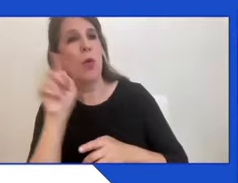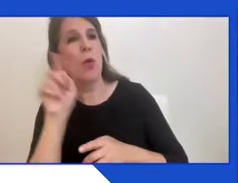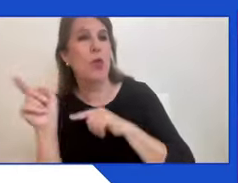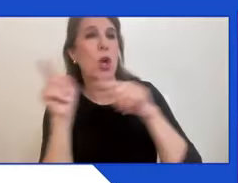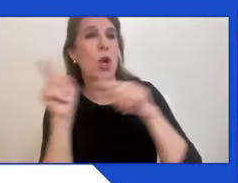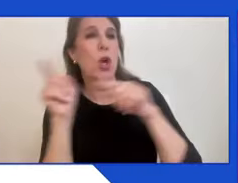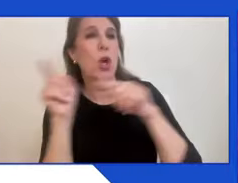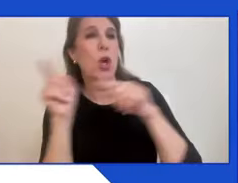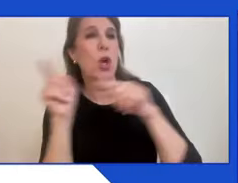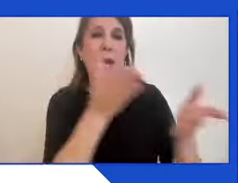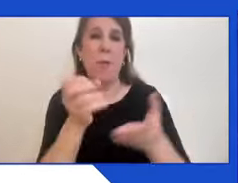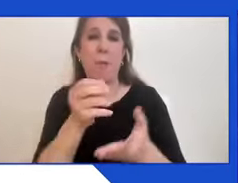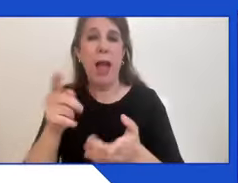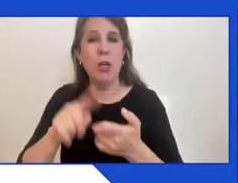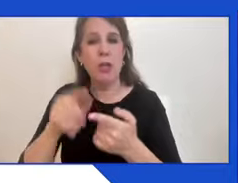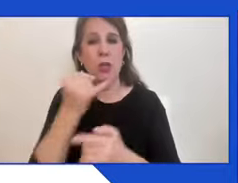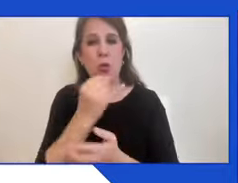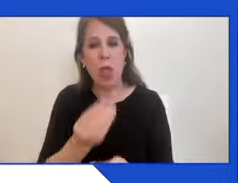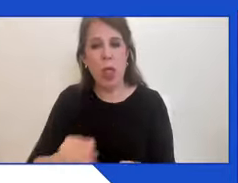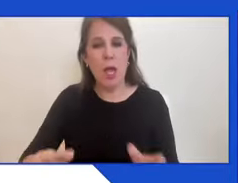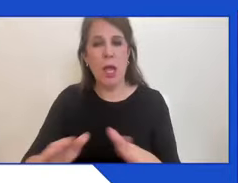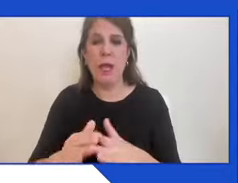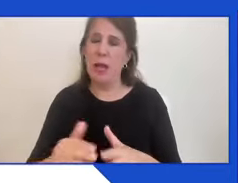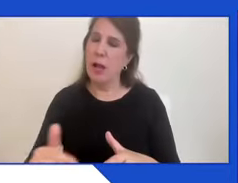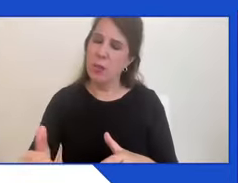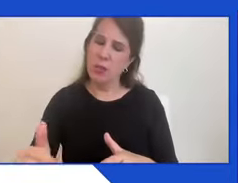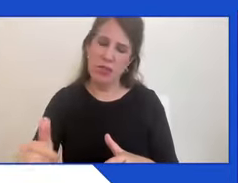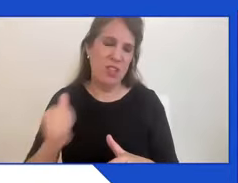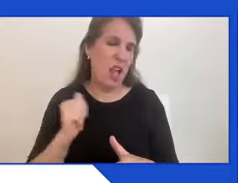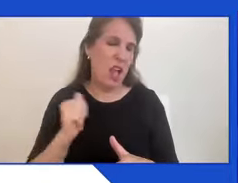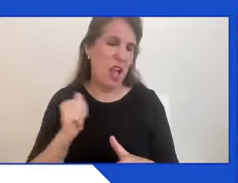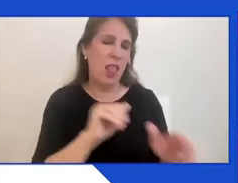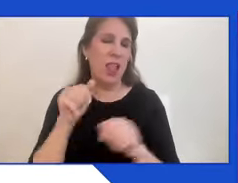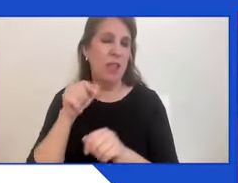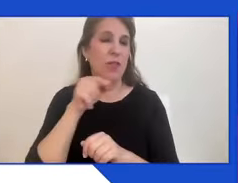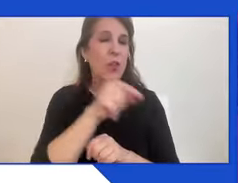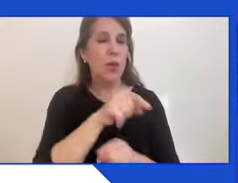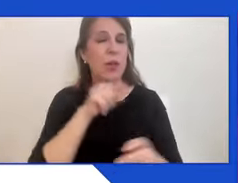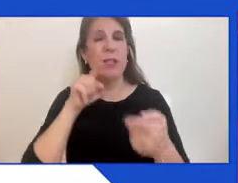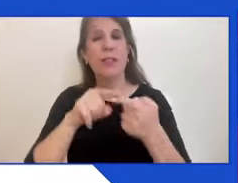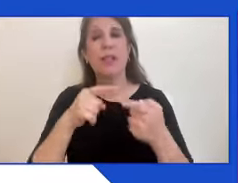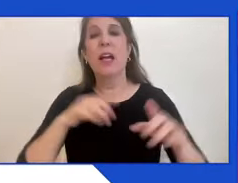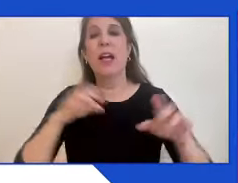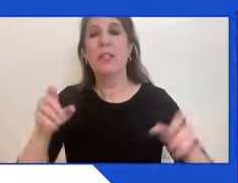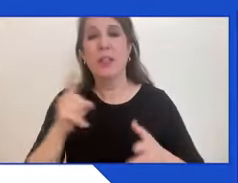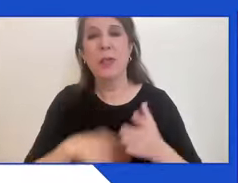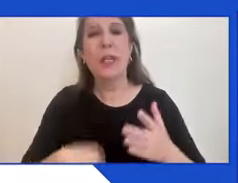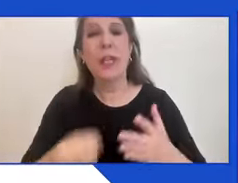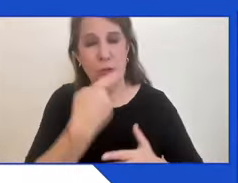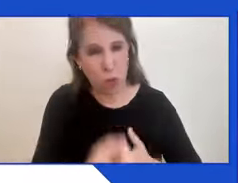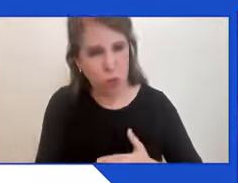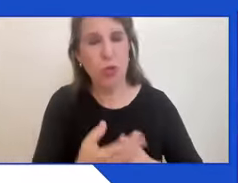land. Indeed, I will not leave you until I have done what I have said to you.